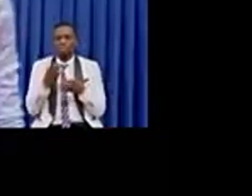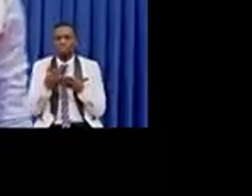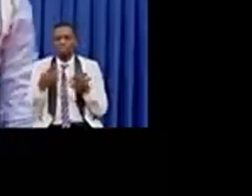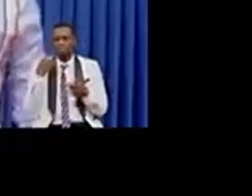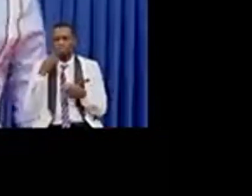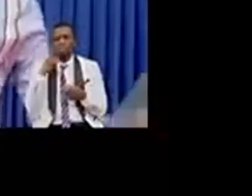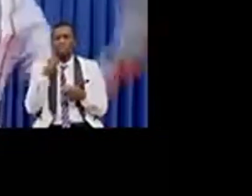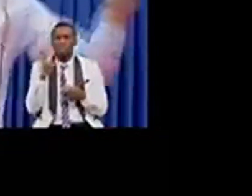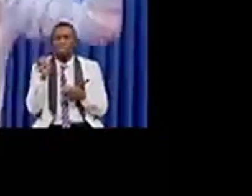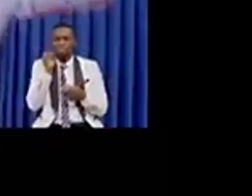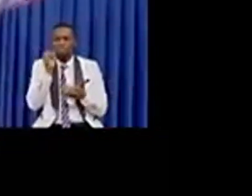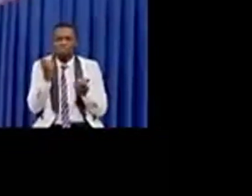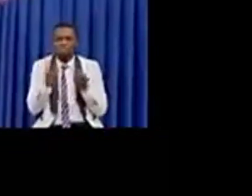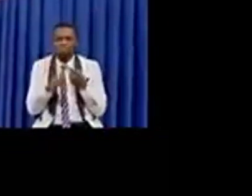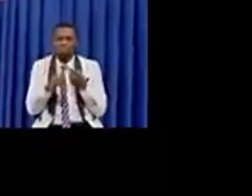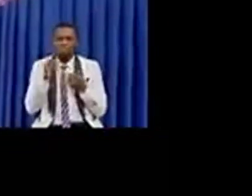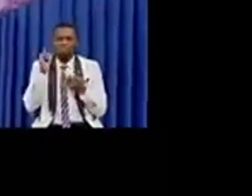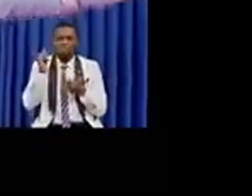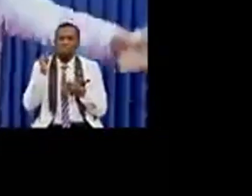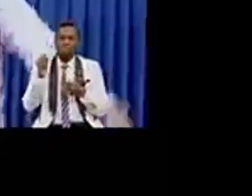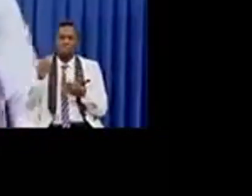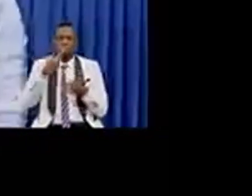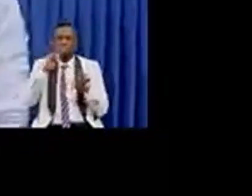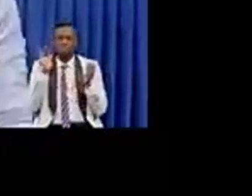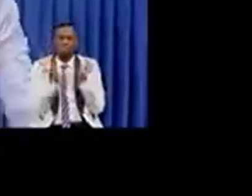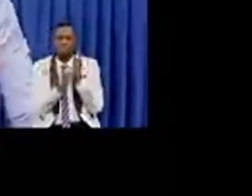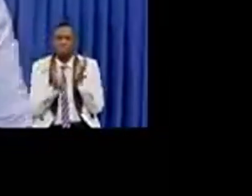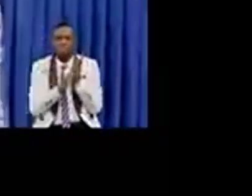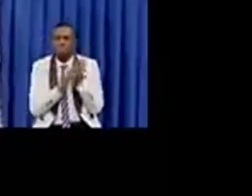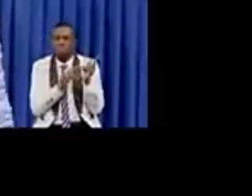Church, praise the Lord.